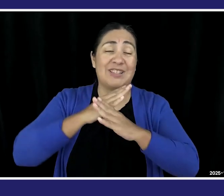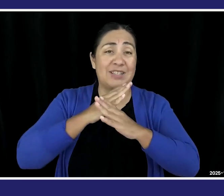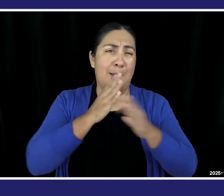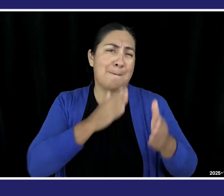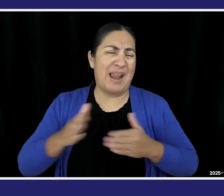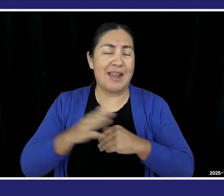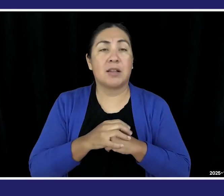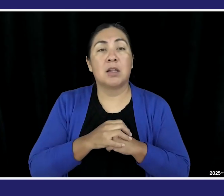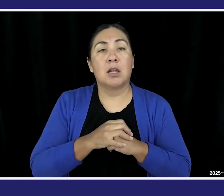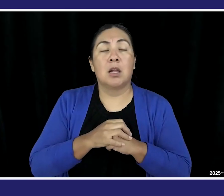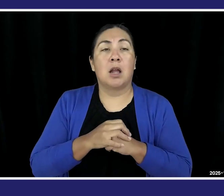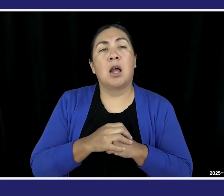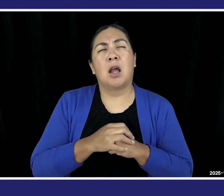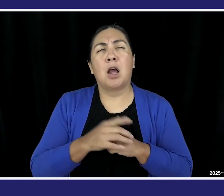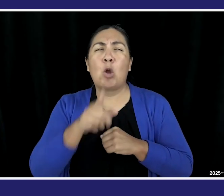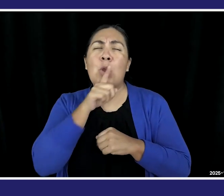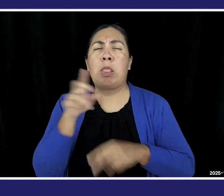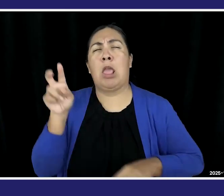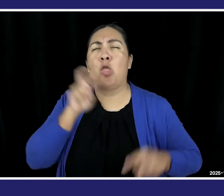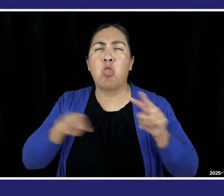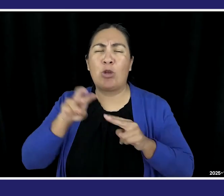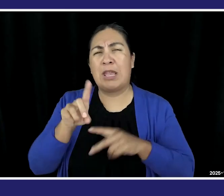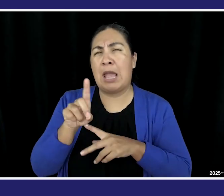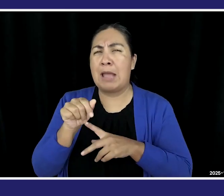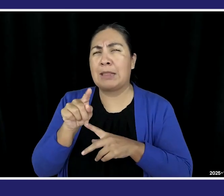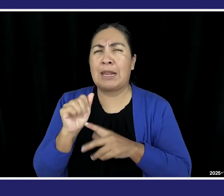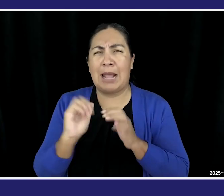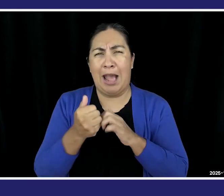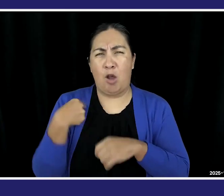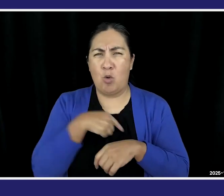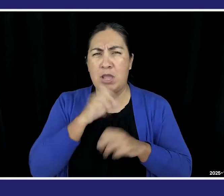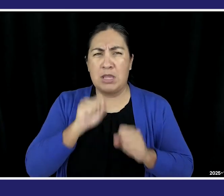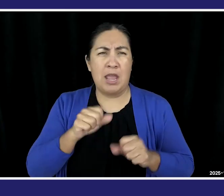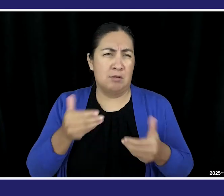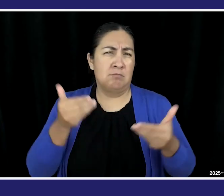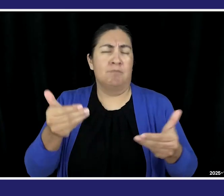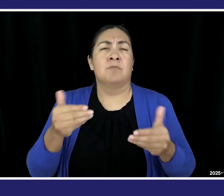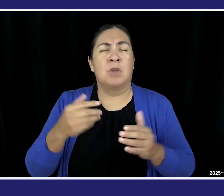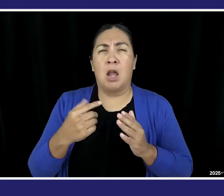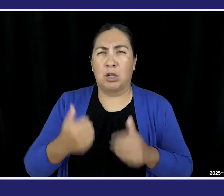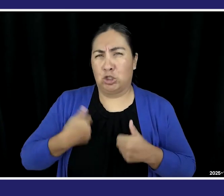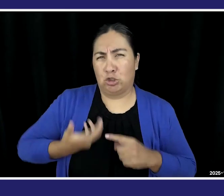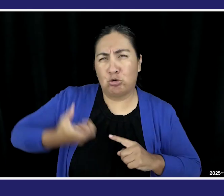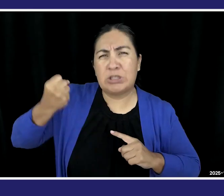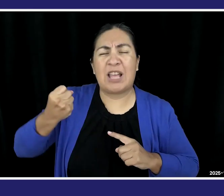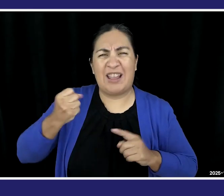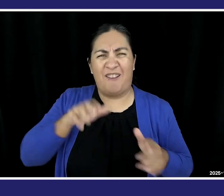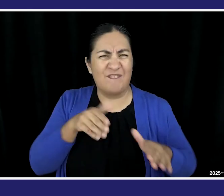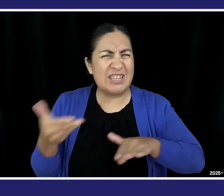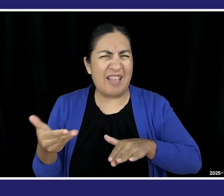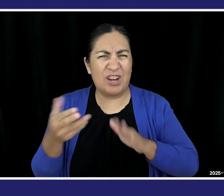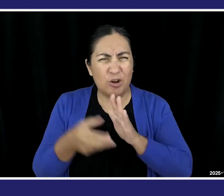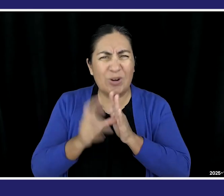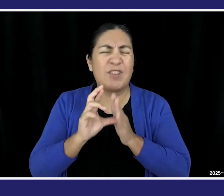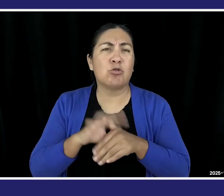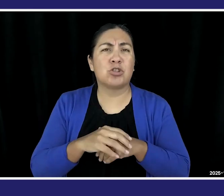one, really looking at the data. So how do we conduct suicide fatality reviews so that local